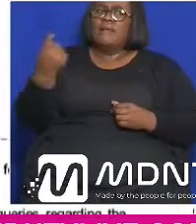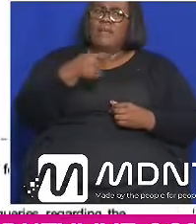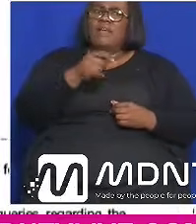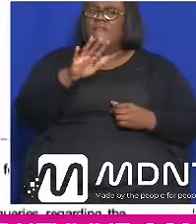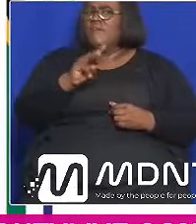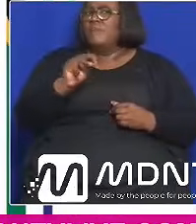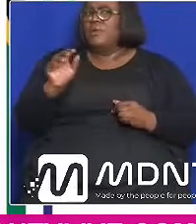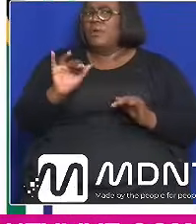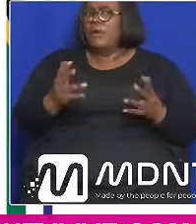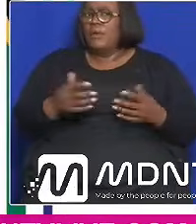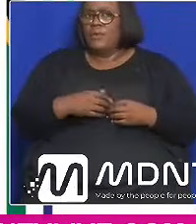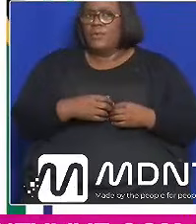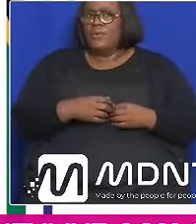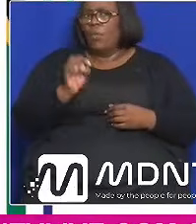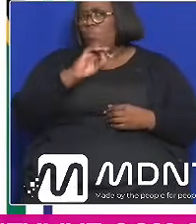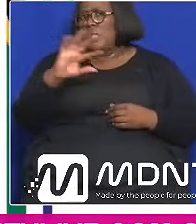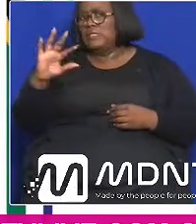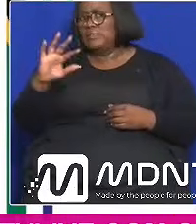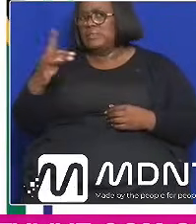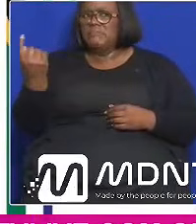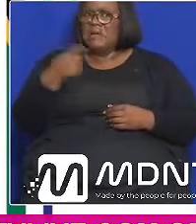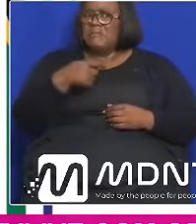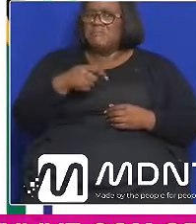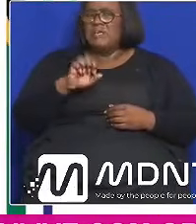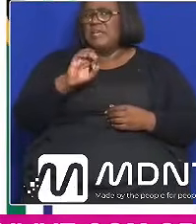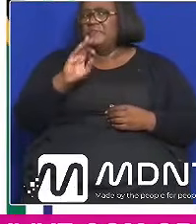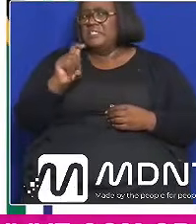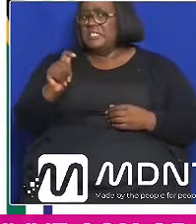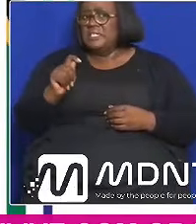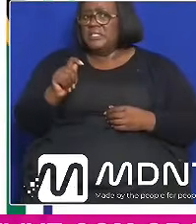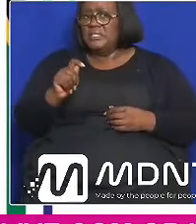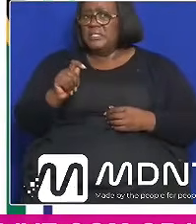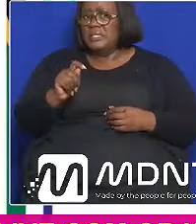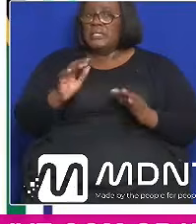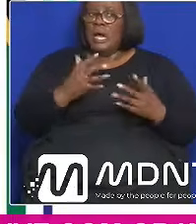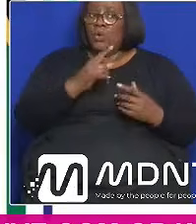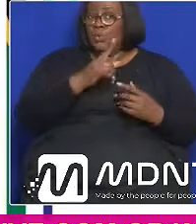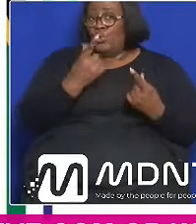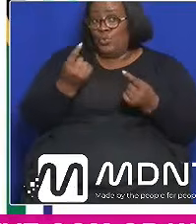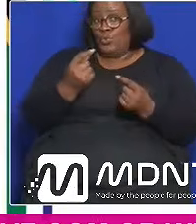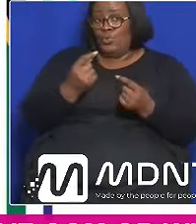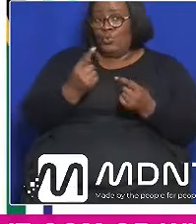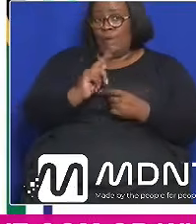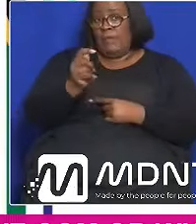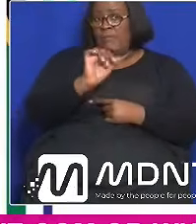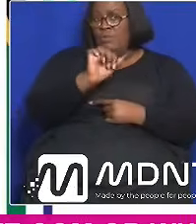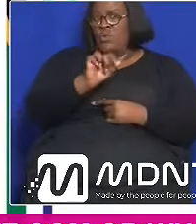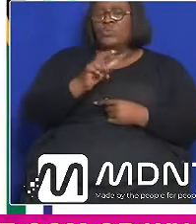one transaction like an EFT as you are doing your payments, or was it in installments?